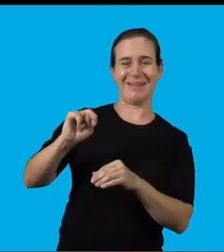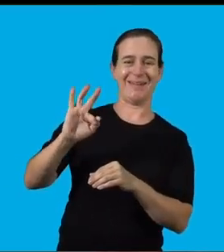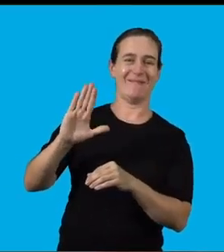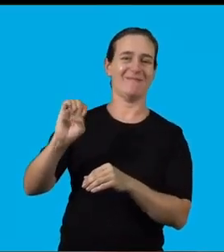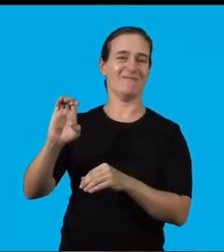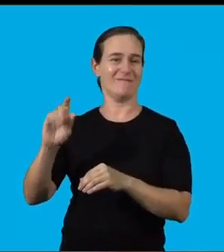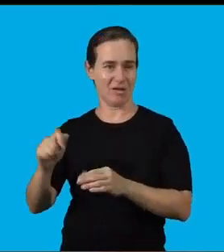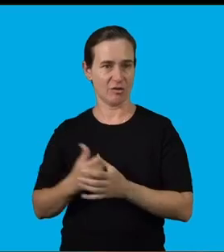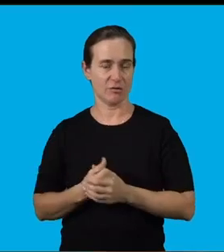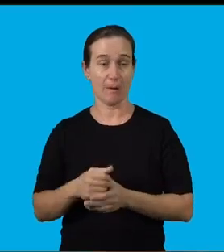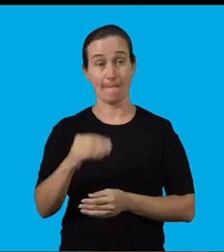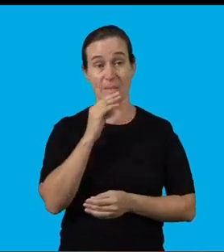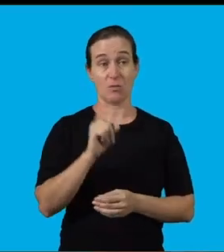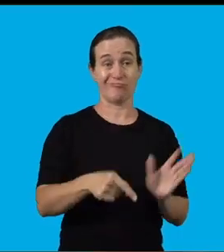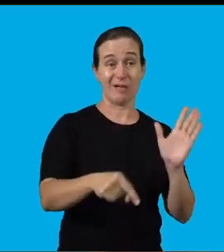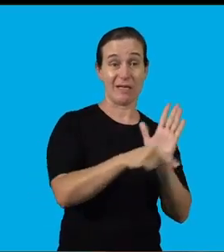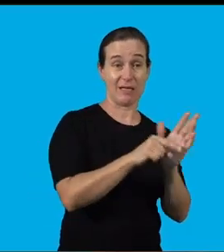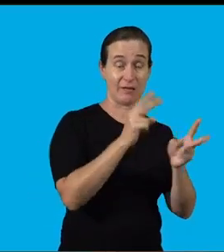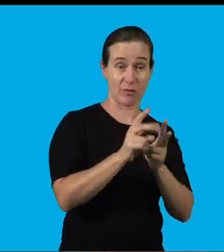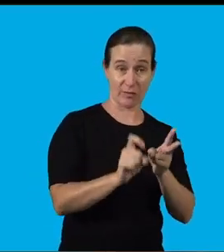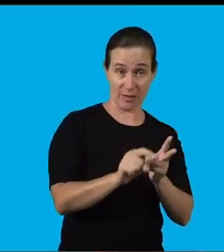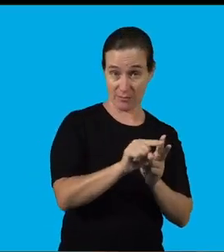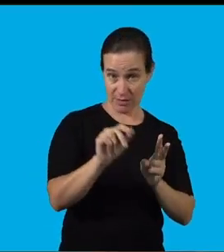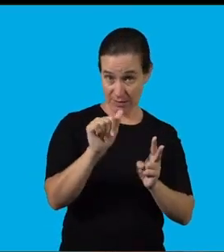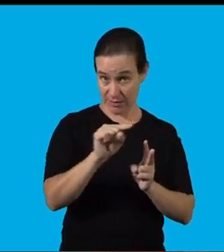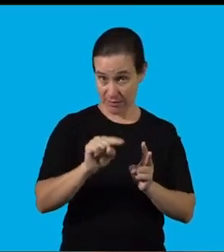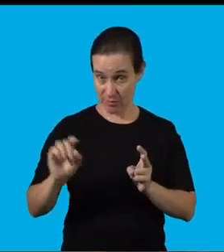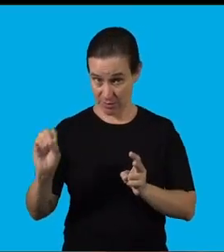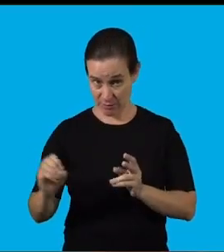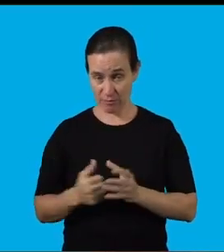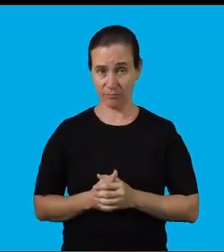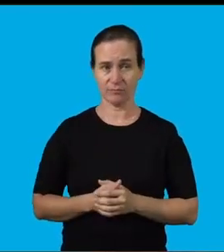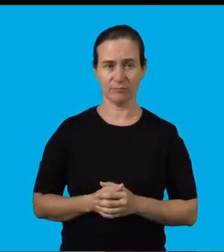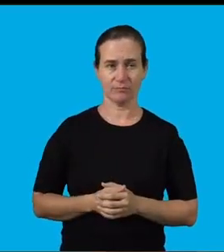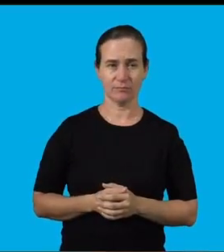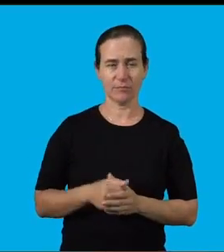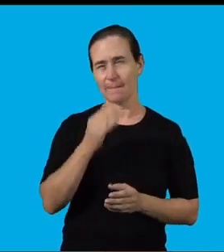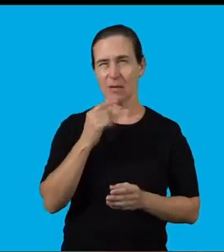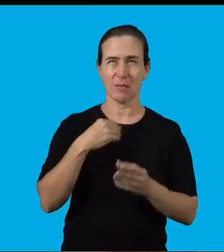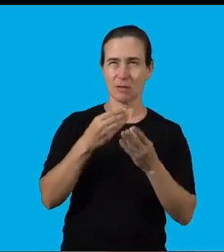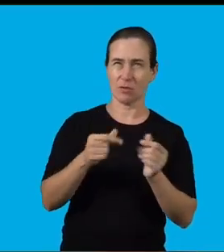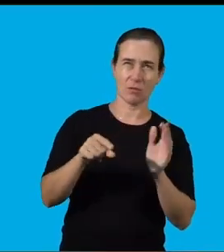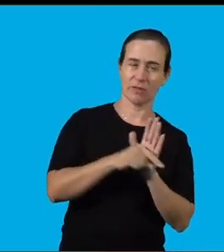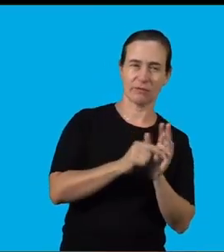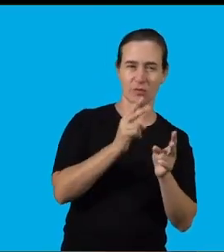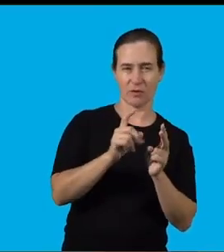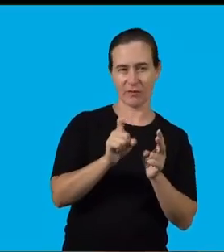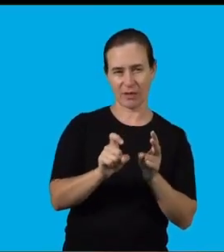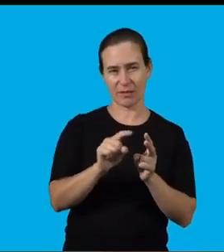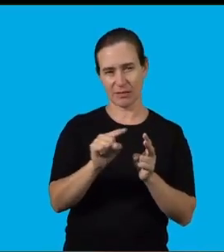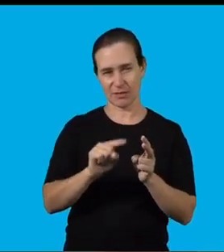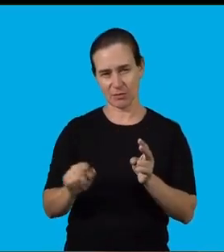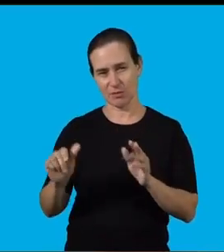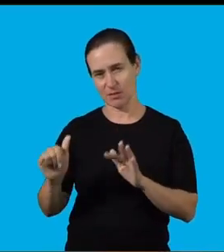minus 12x minus 6 is equal to 0. Therefore, solving, minus 12x is equal to